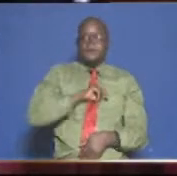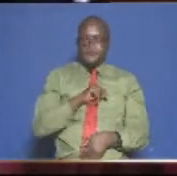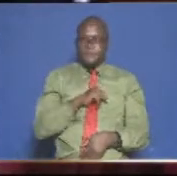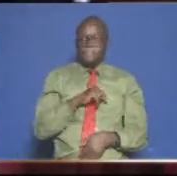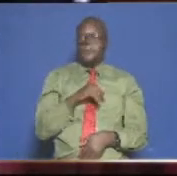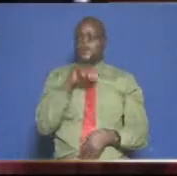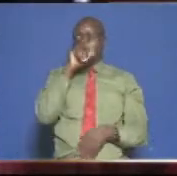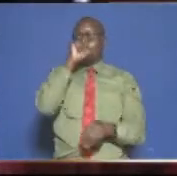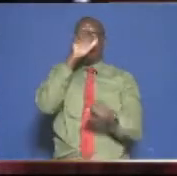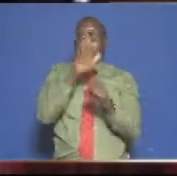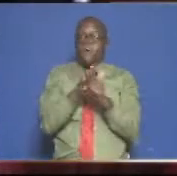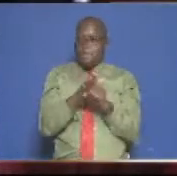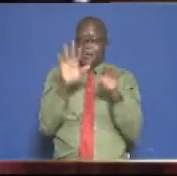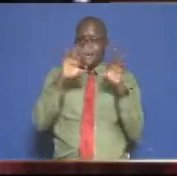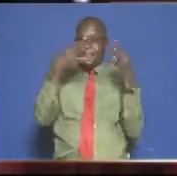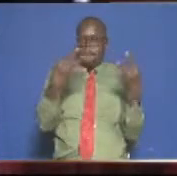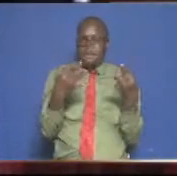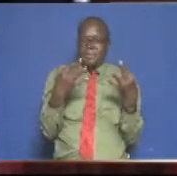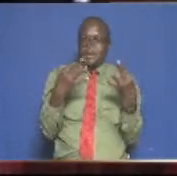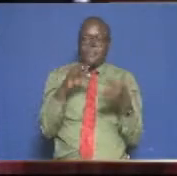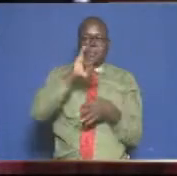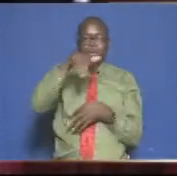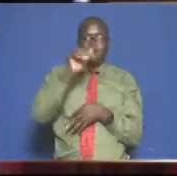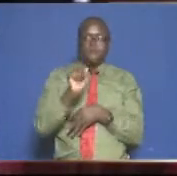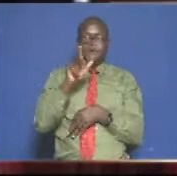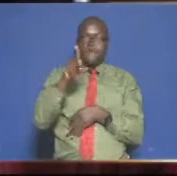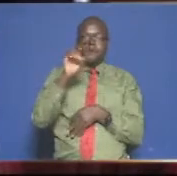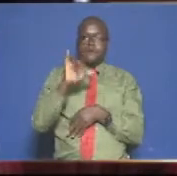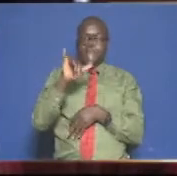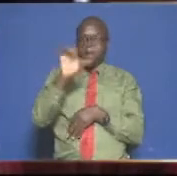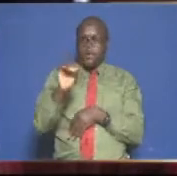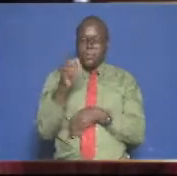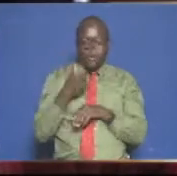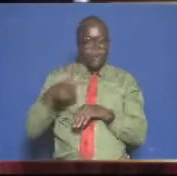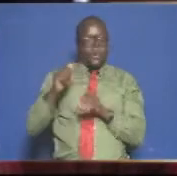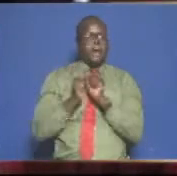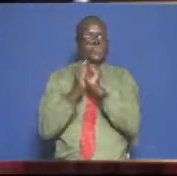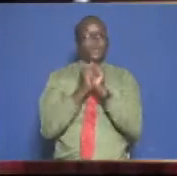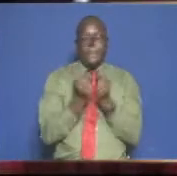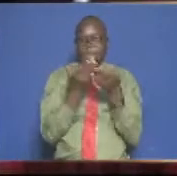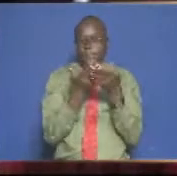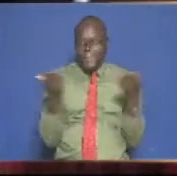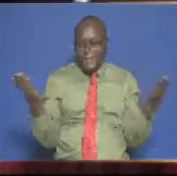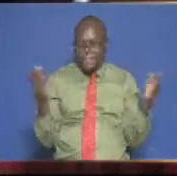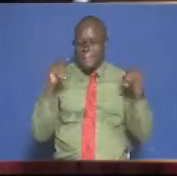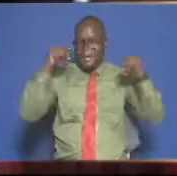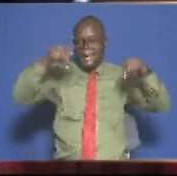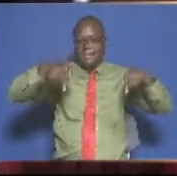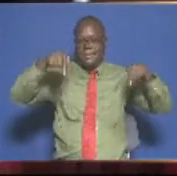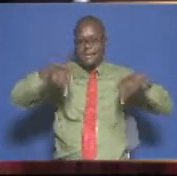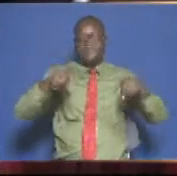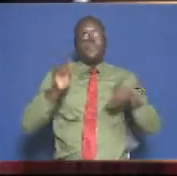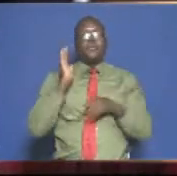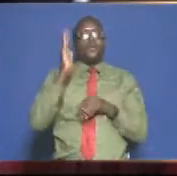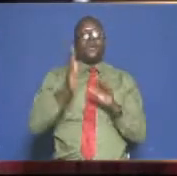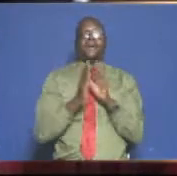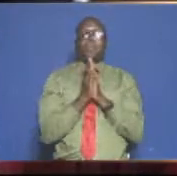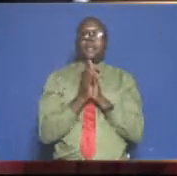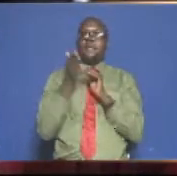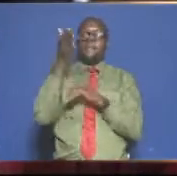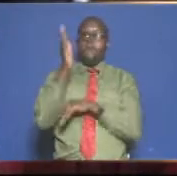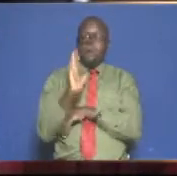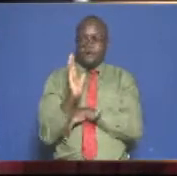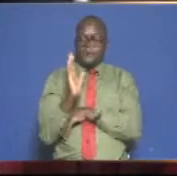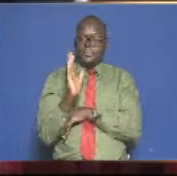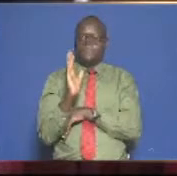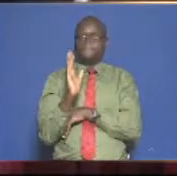assure their family, the family of Jakoyo, that we are together with them in this and that we are praying for